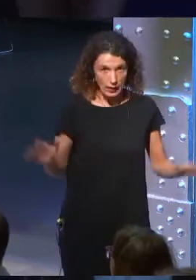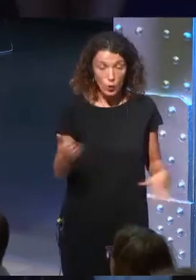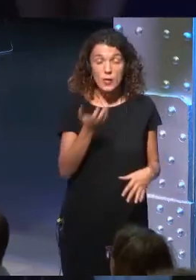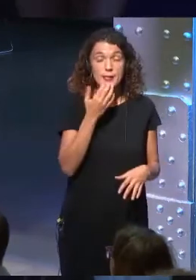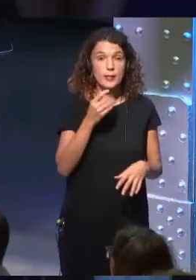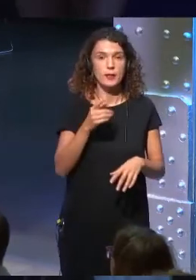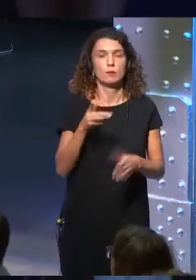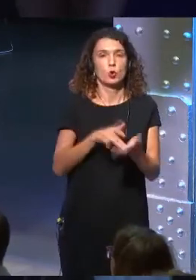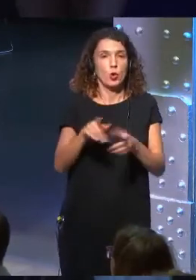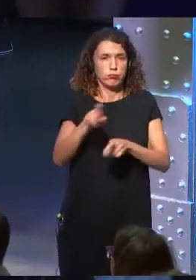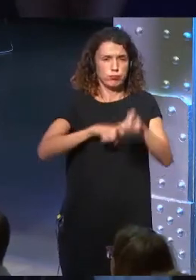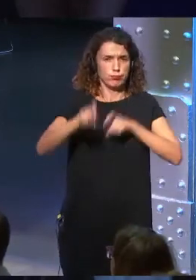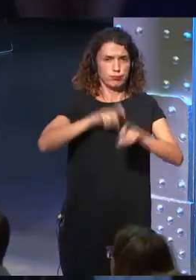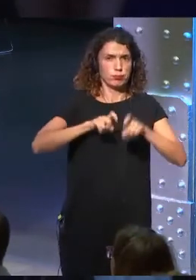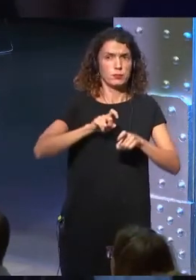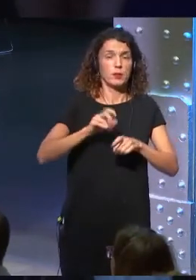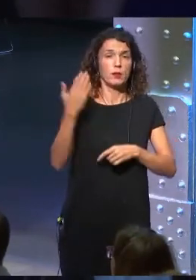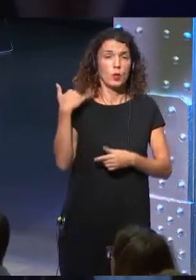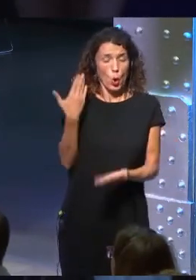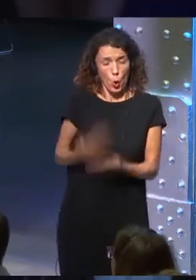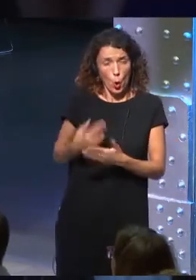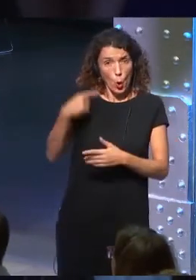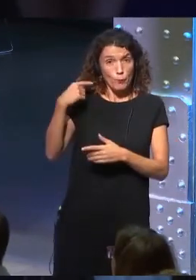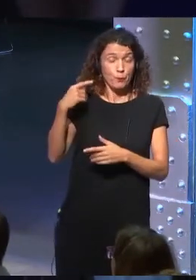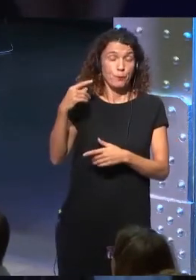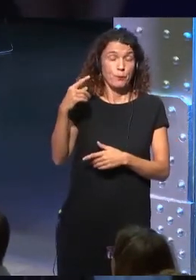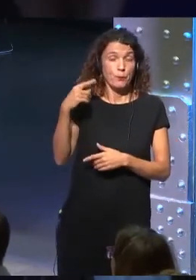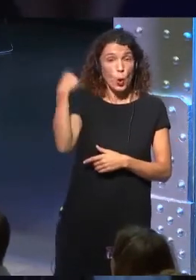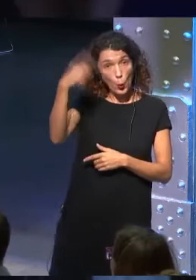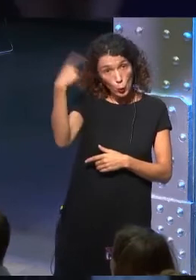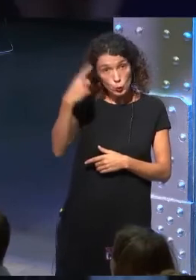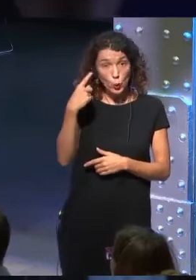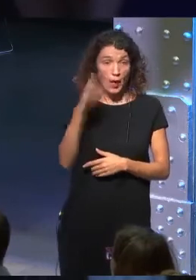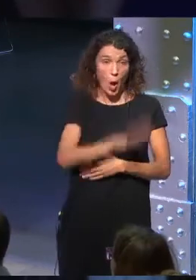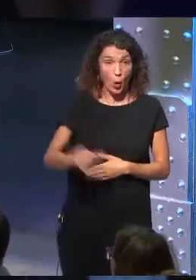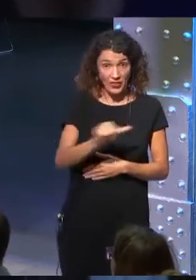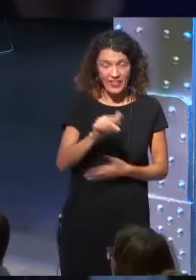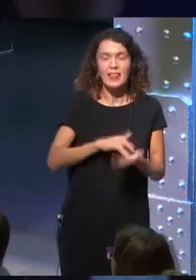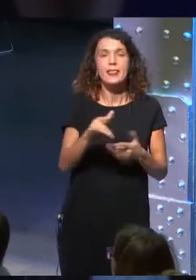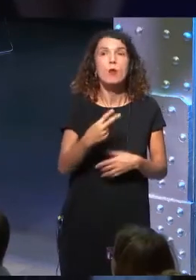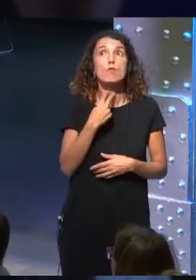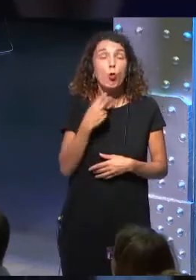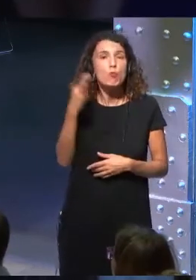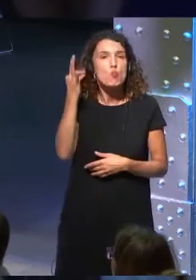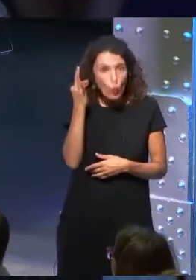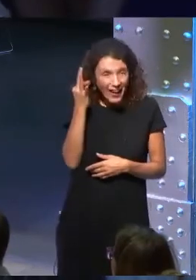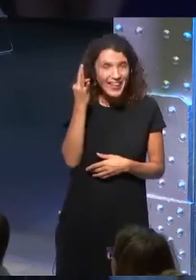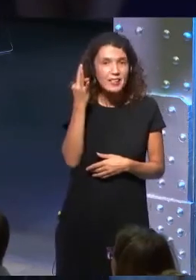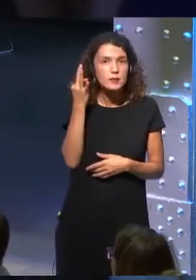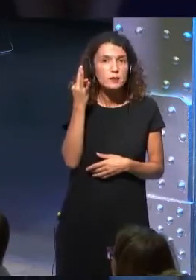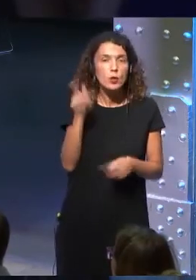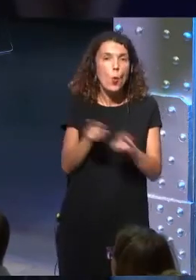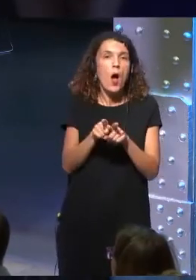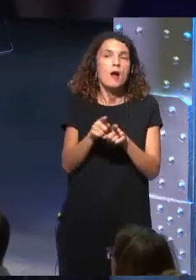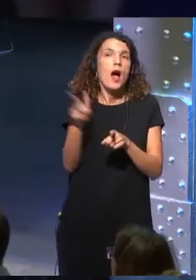for Western culture starts, women's voices are not being heard in the public